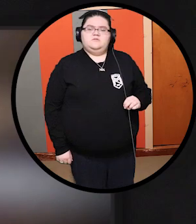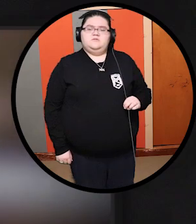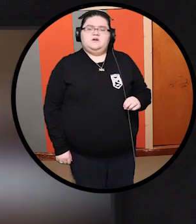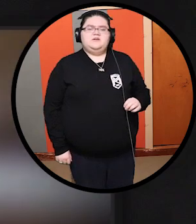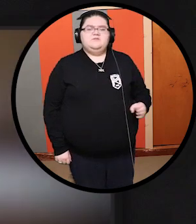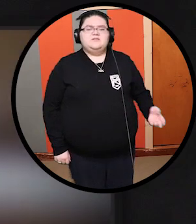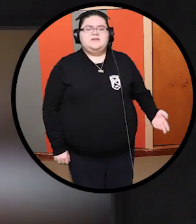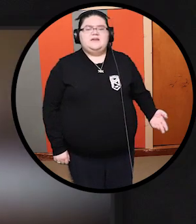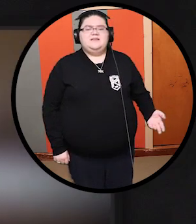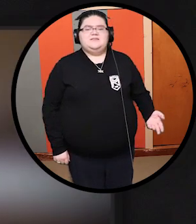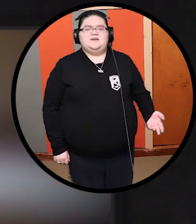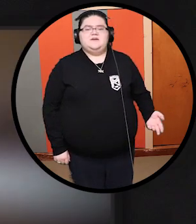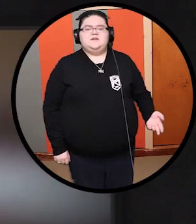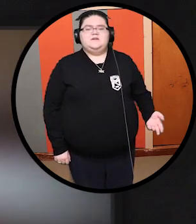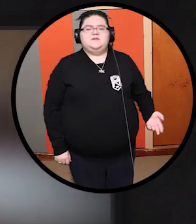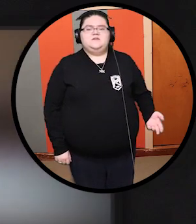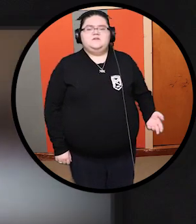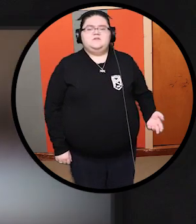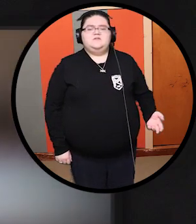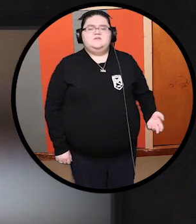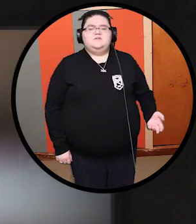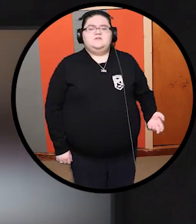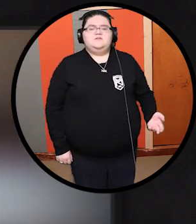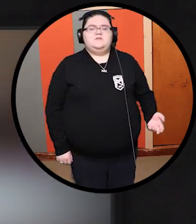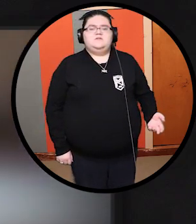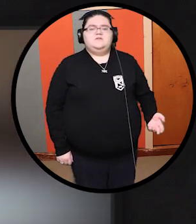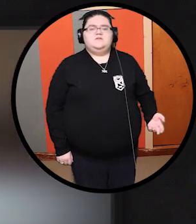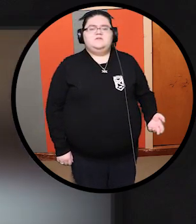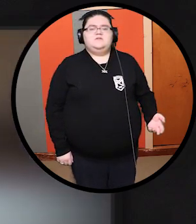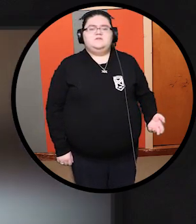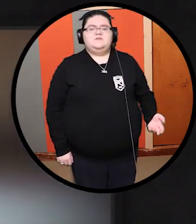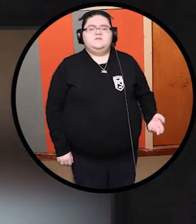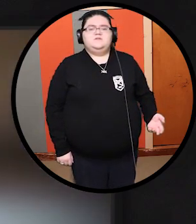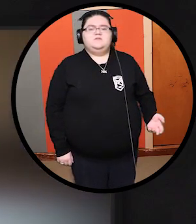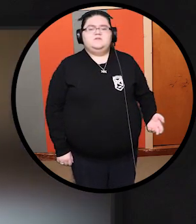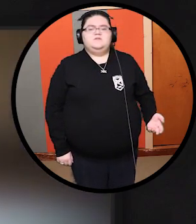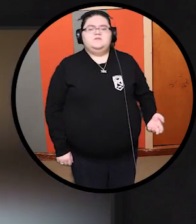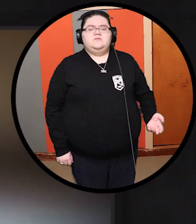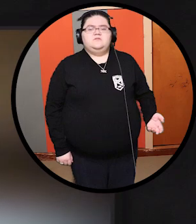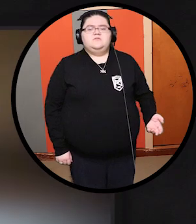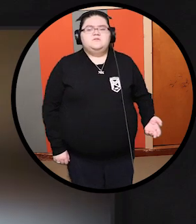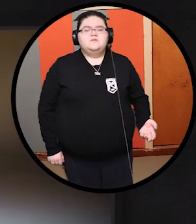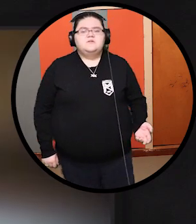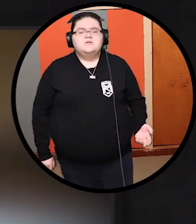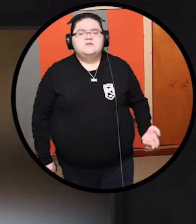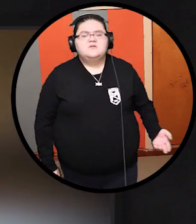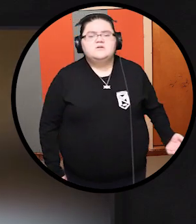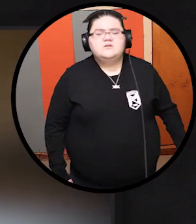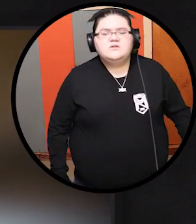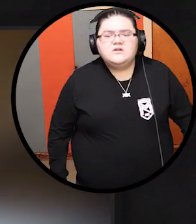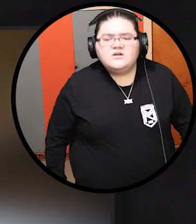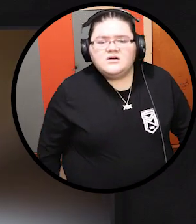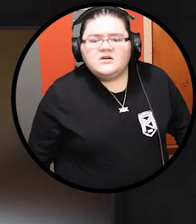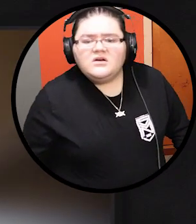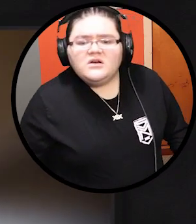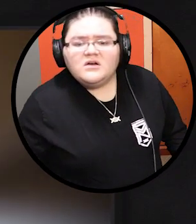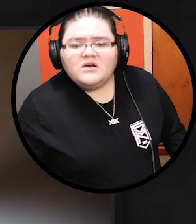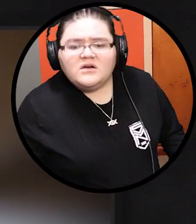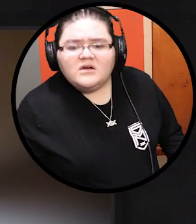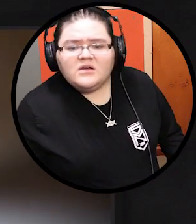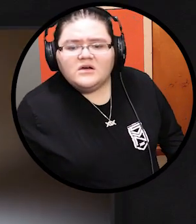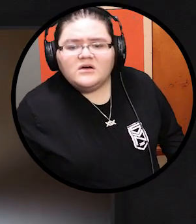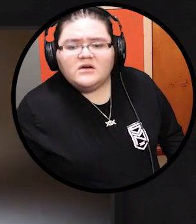from the bank shows a girl who looks to be about 10 years old passing through a cubicle area full of bank employees rather clearly. In the